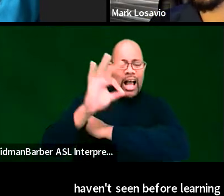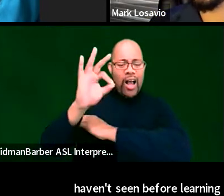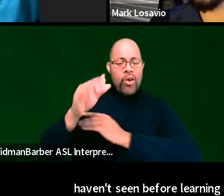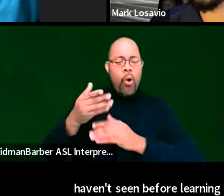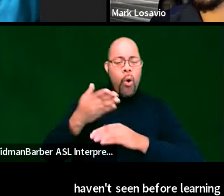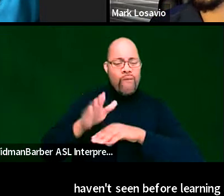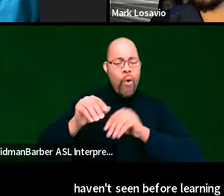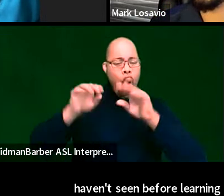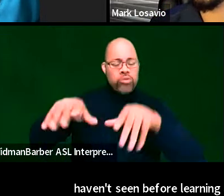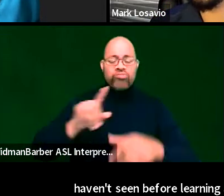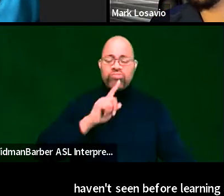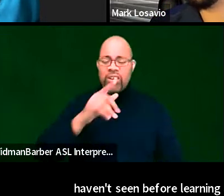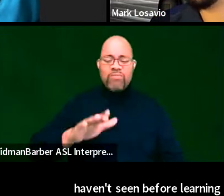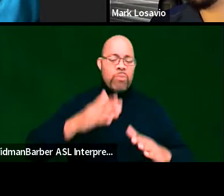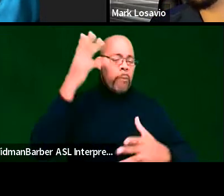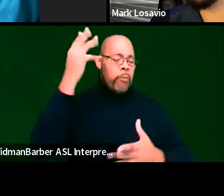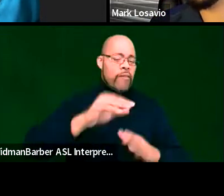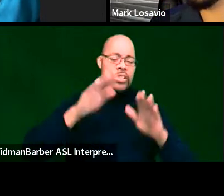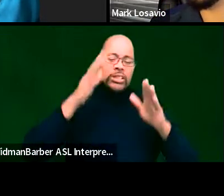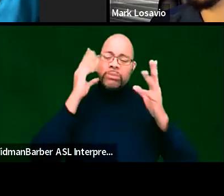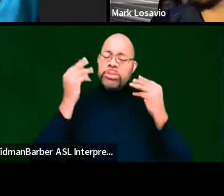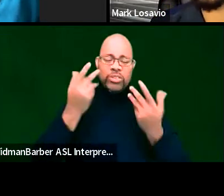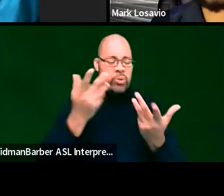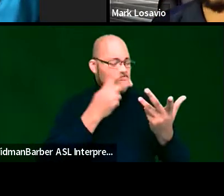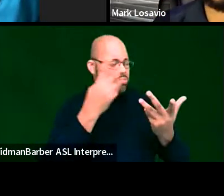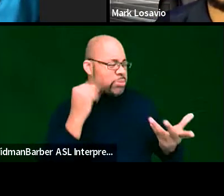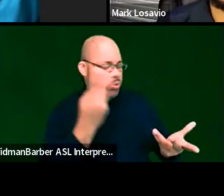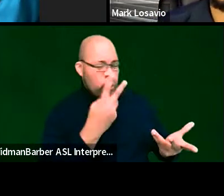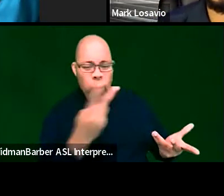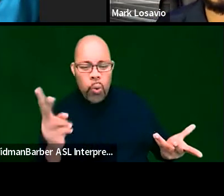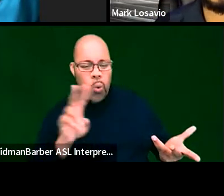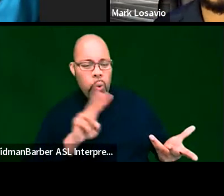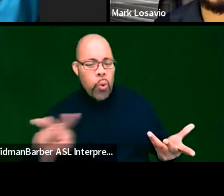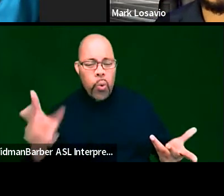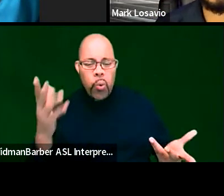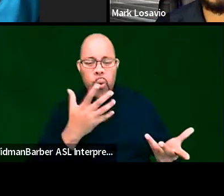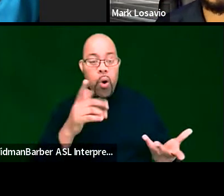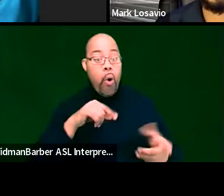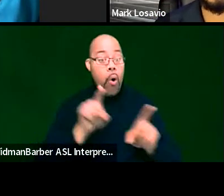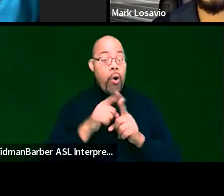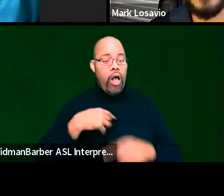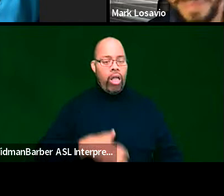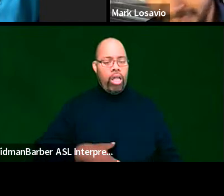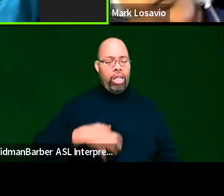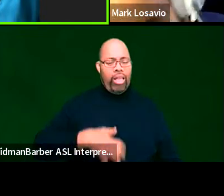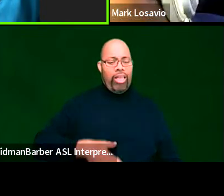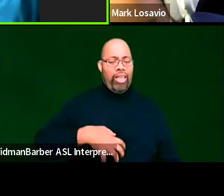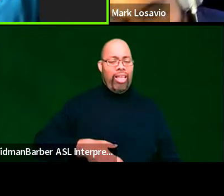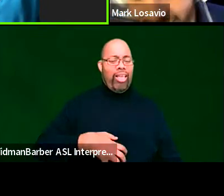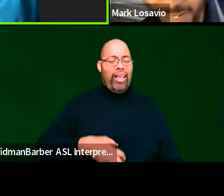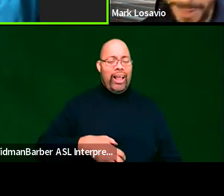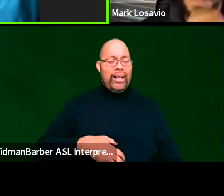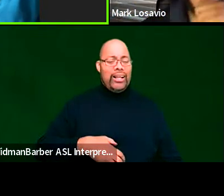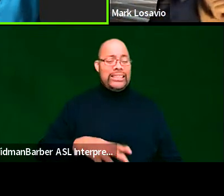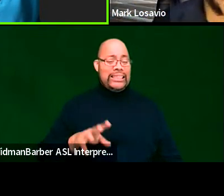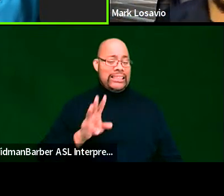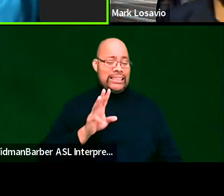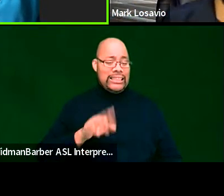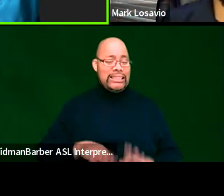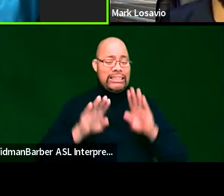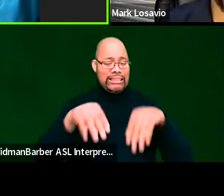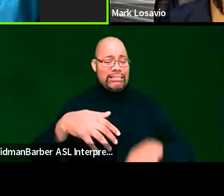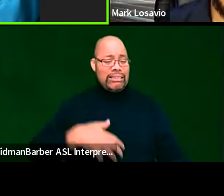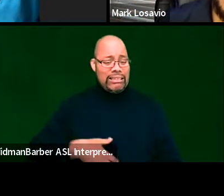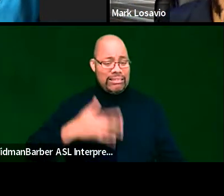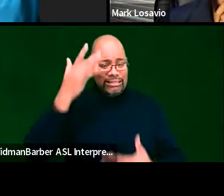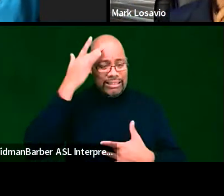ocean and all that. So a lot of great experiences there. But I was also seasick for the first 48 hours. And